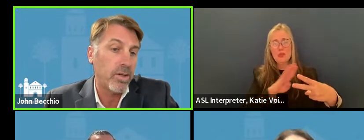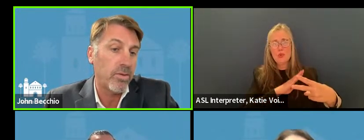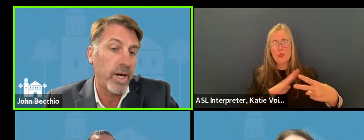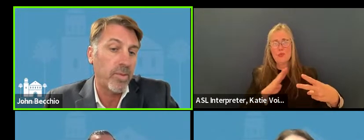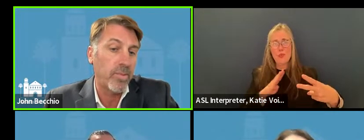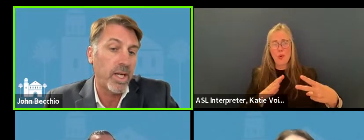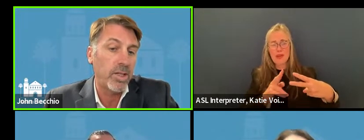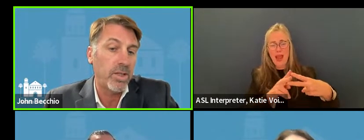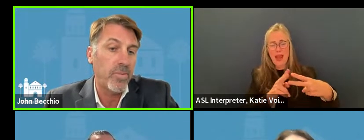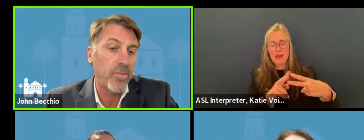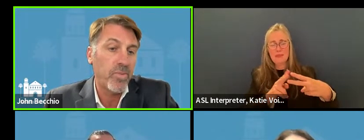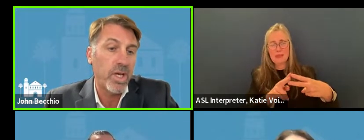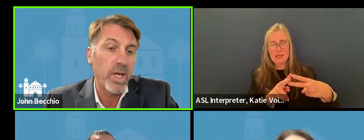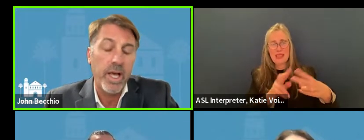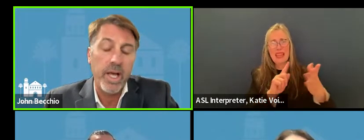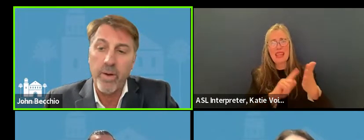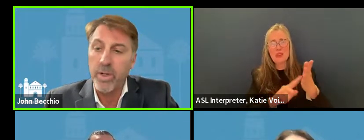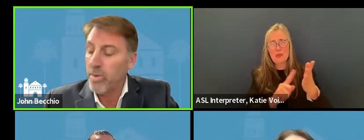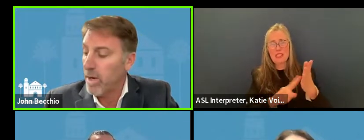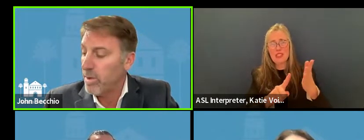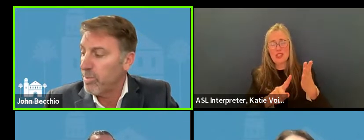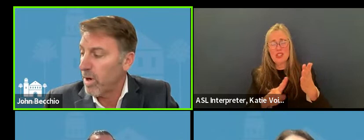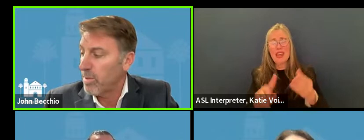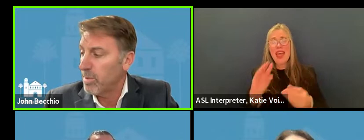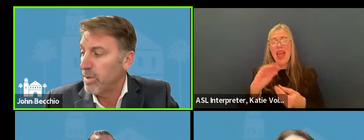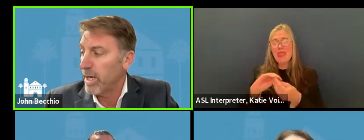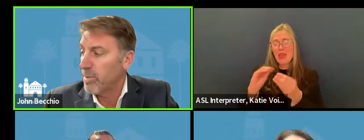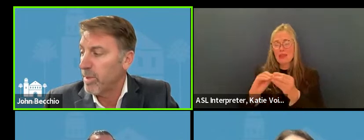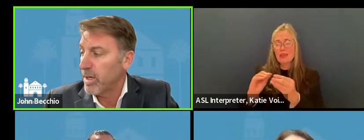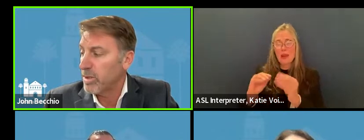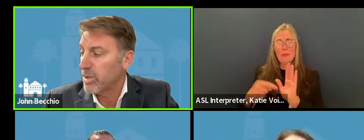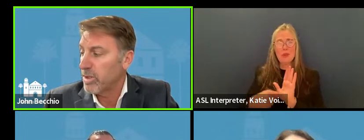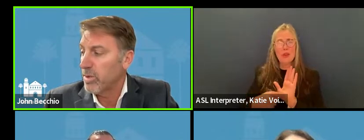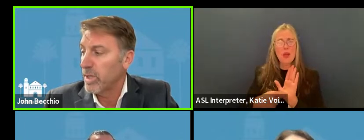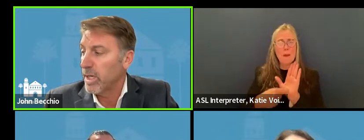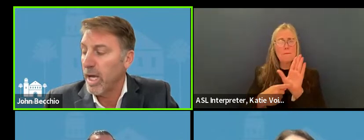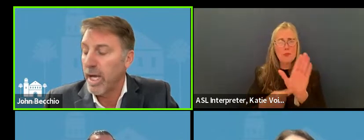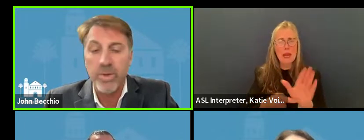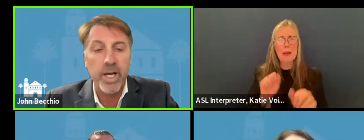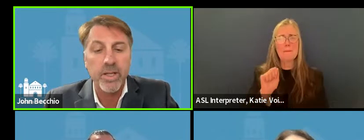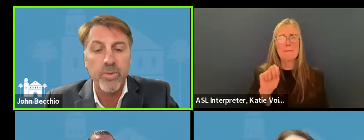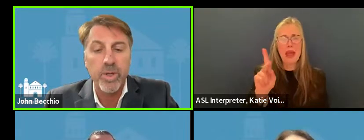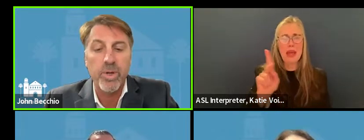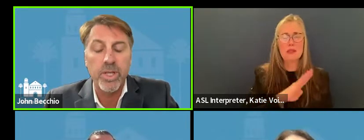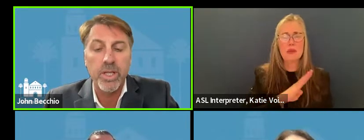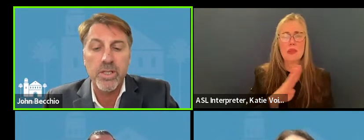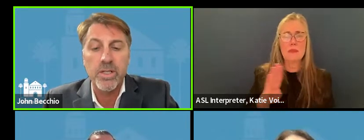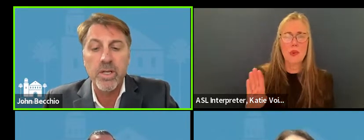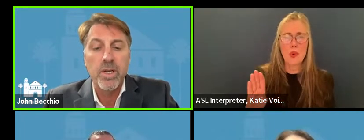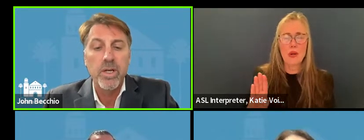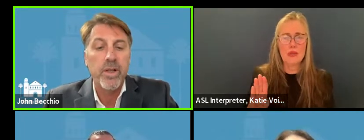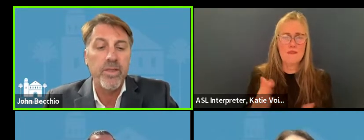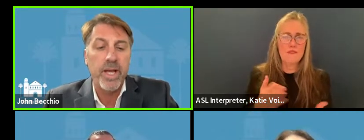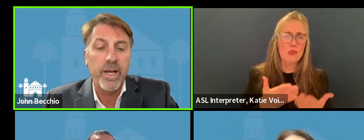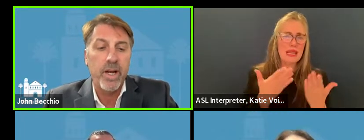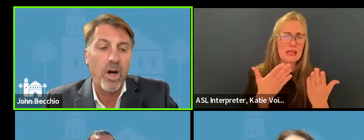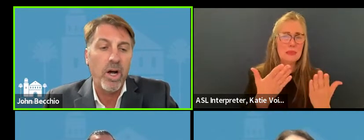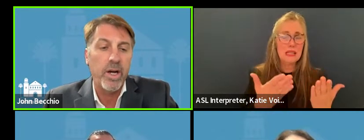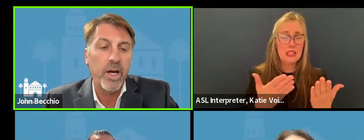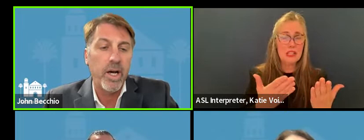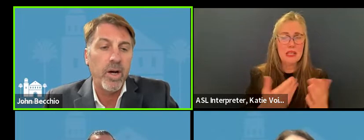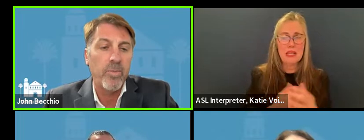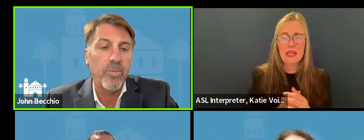as a recommendation. And I would probably recommend also, in line with that we put these